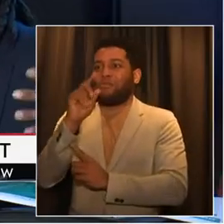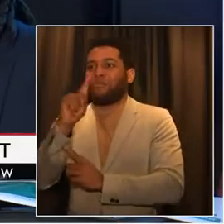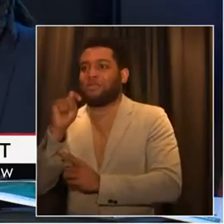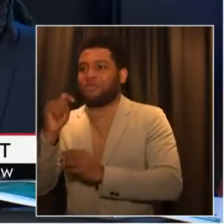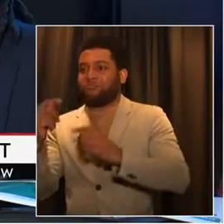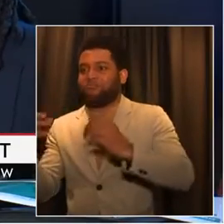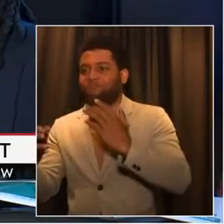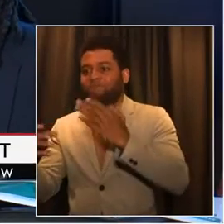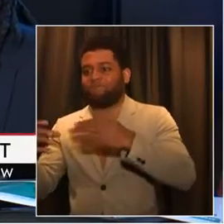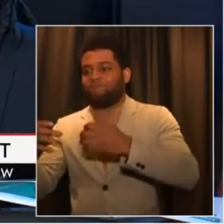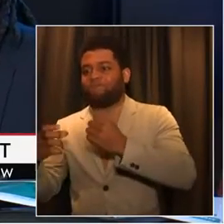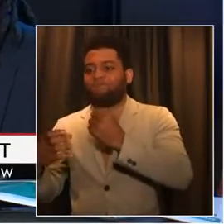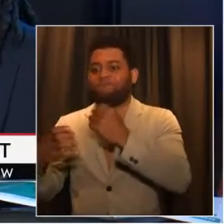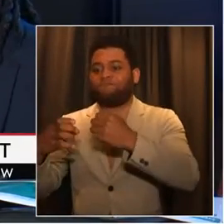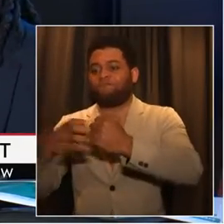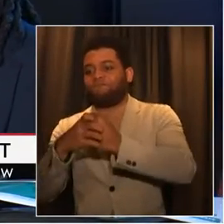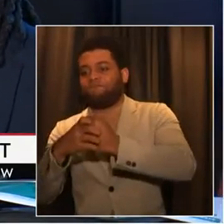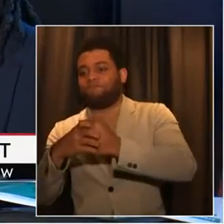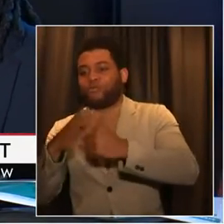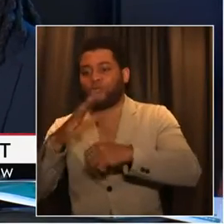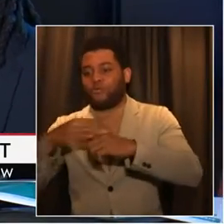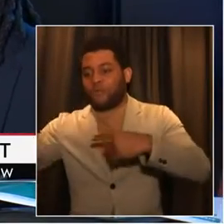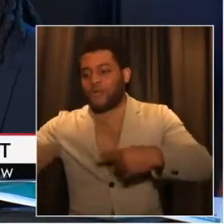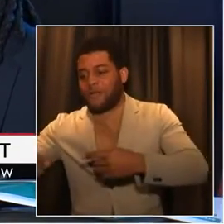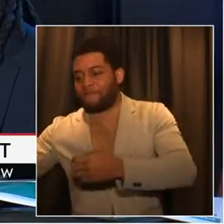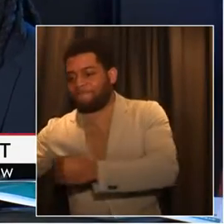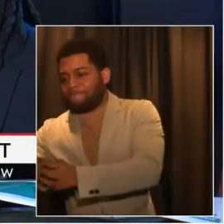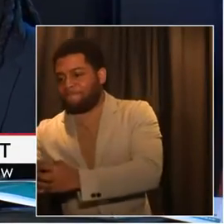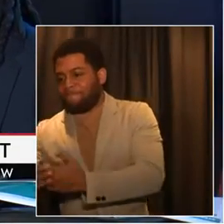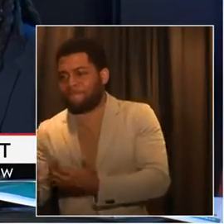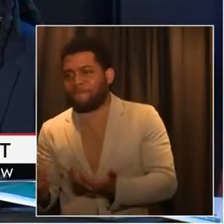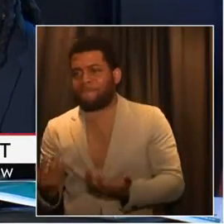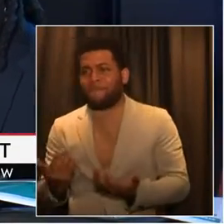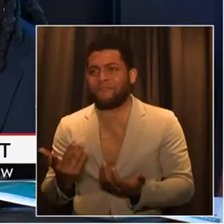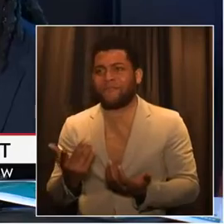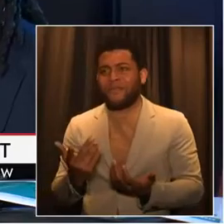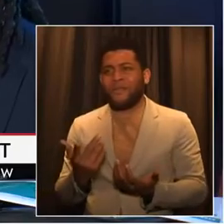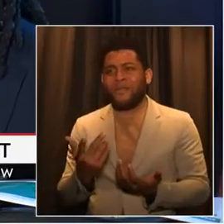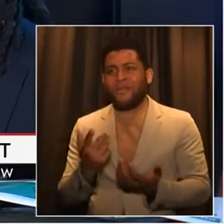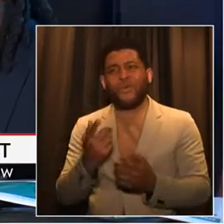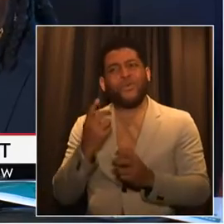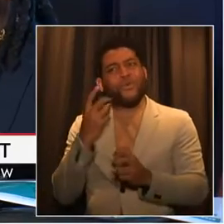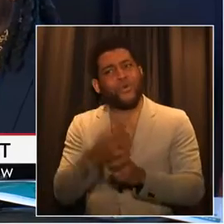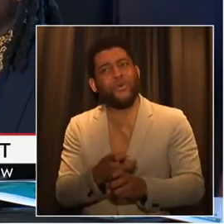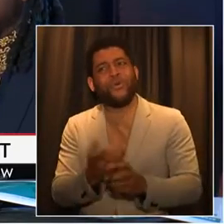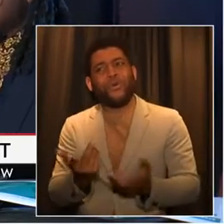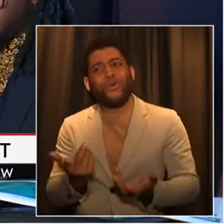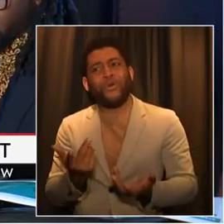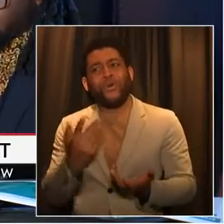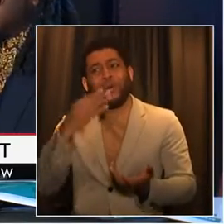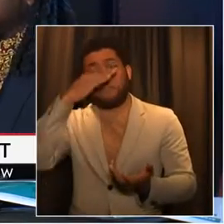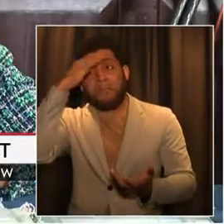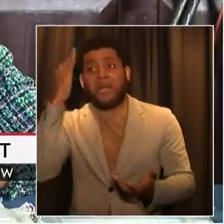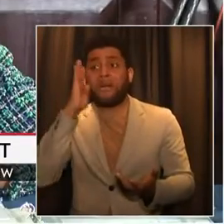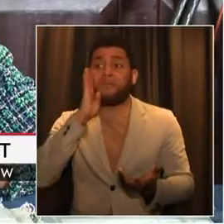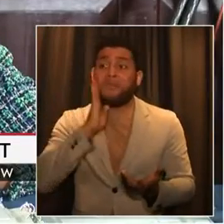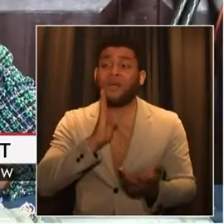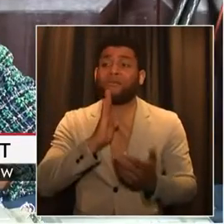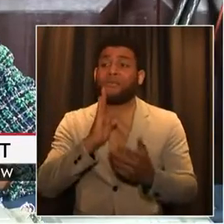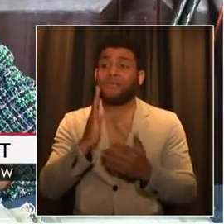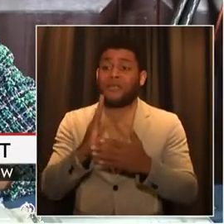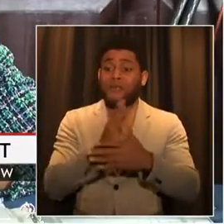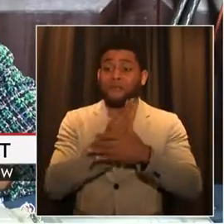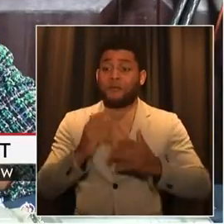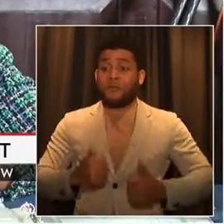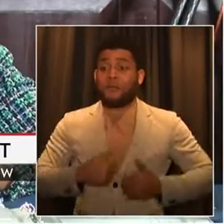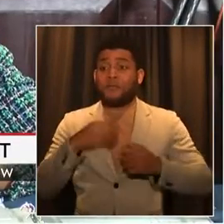getting harder and harder to live in the district for an average working class person in the district, especially black and brown. Well, council member, if you don't like